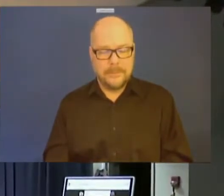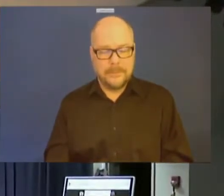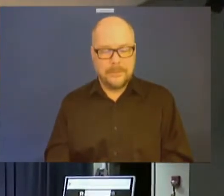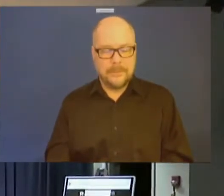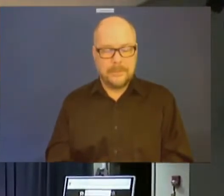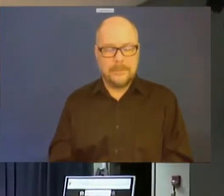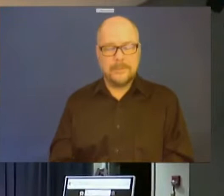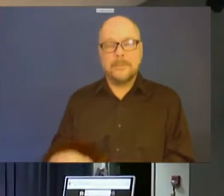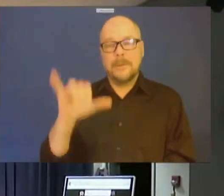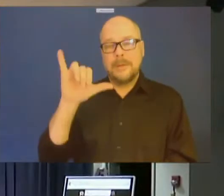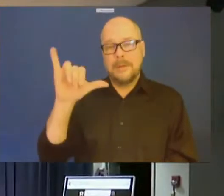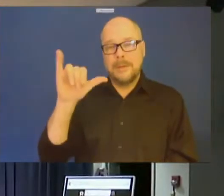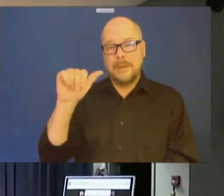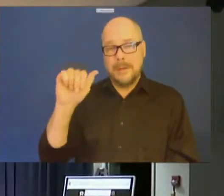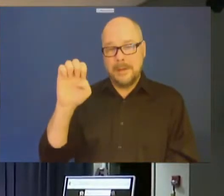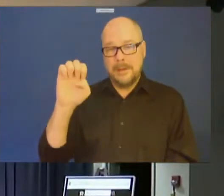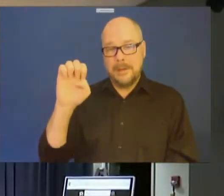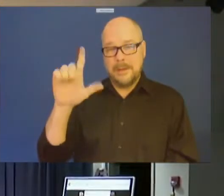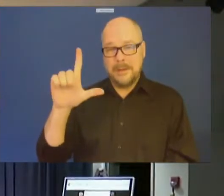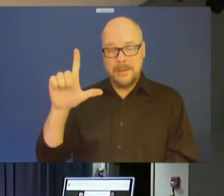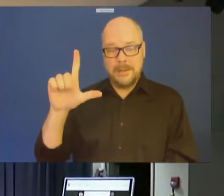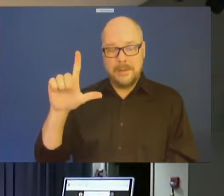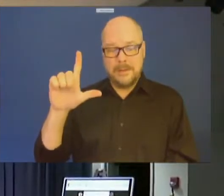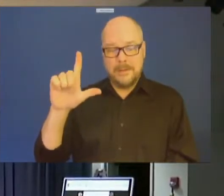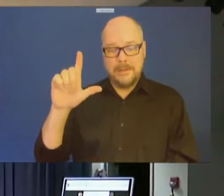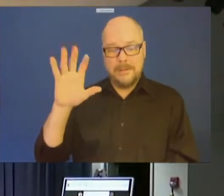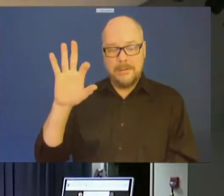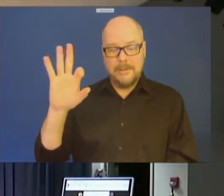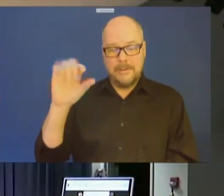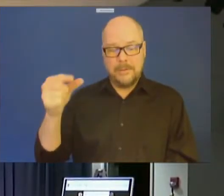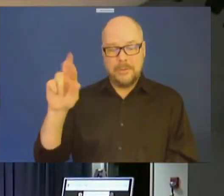Yael Grazier Zerbarini.